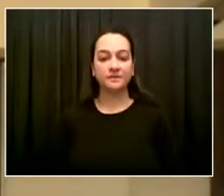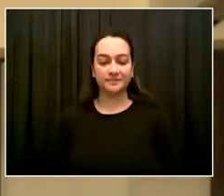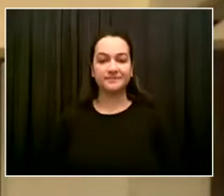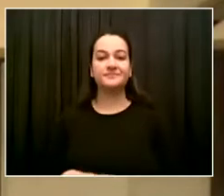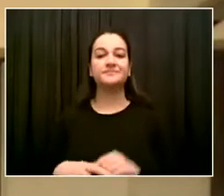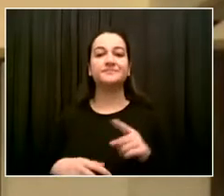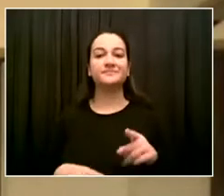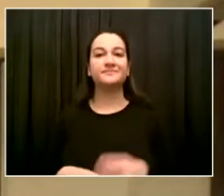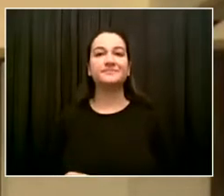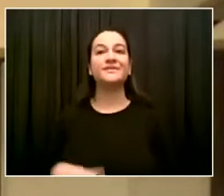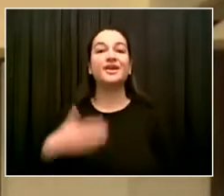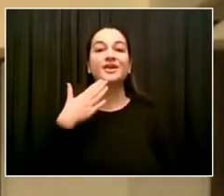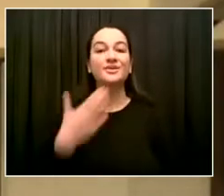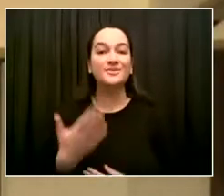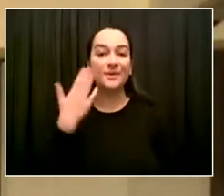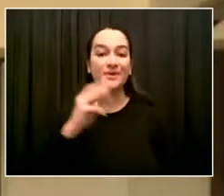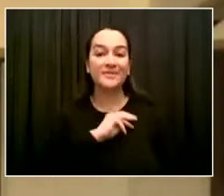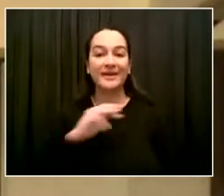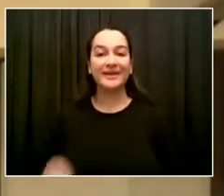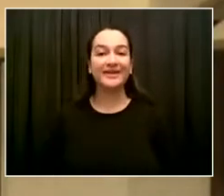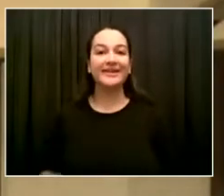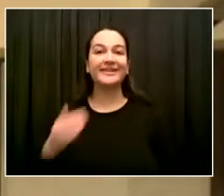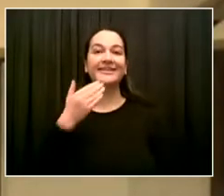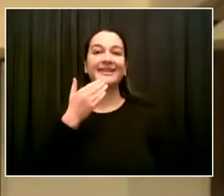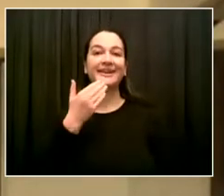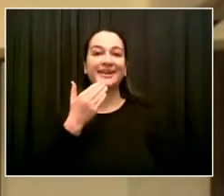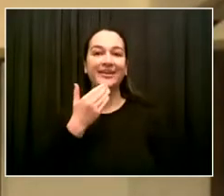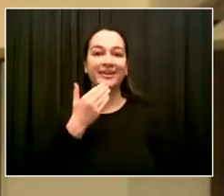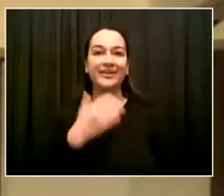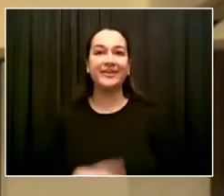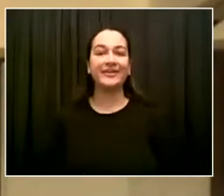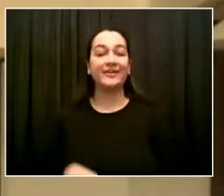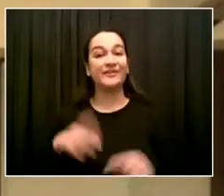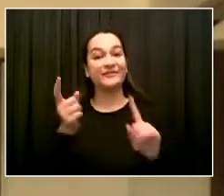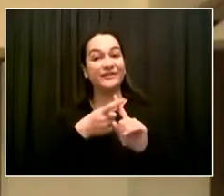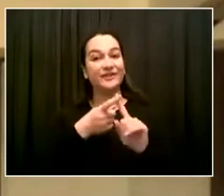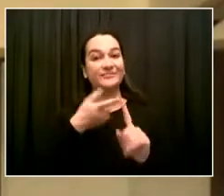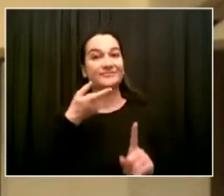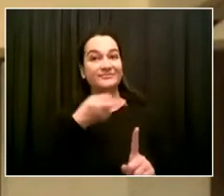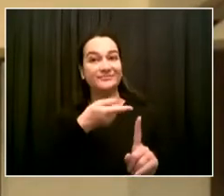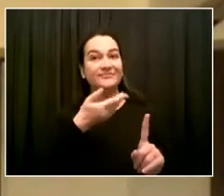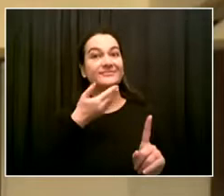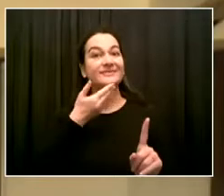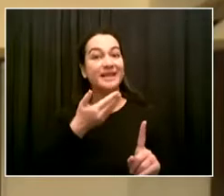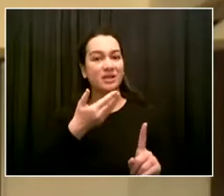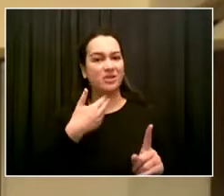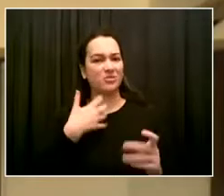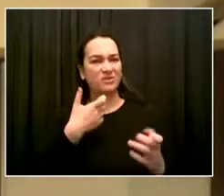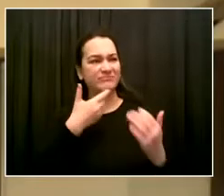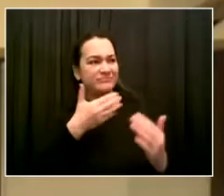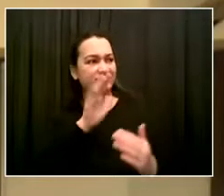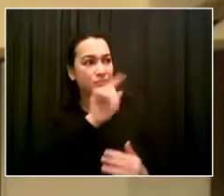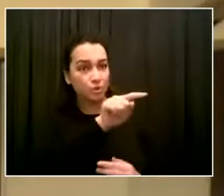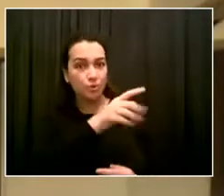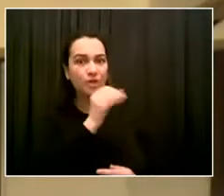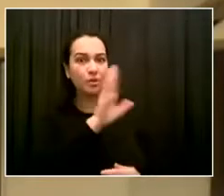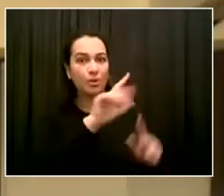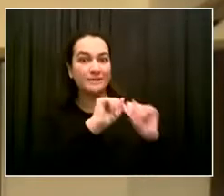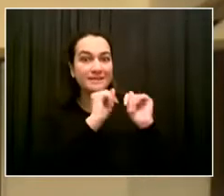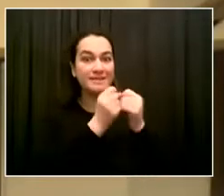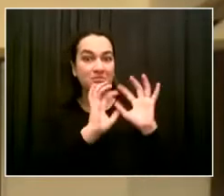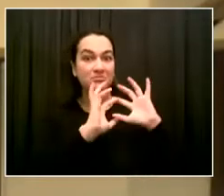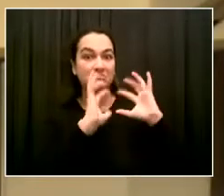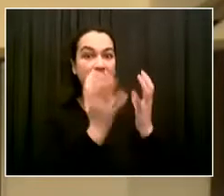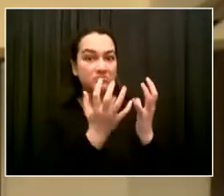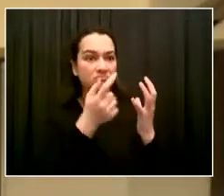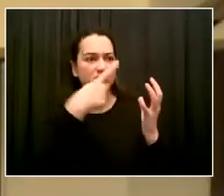start by thanking you and your team for your leadership of New York during this critical time in the pandemic. And I also want to thank you for being such a